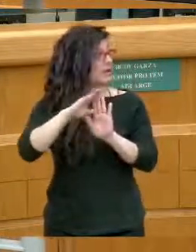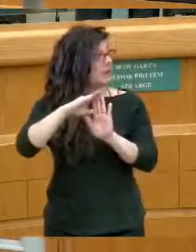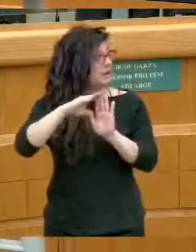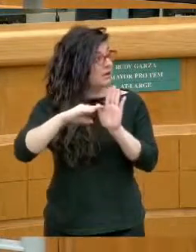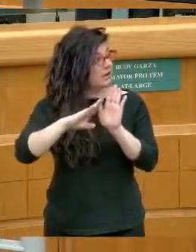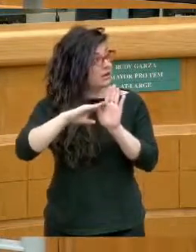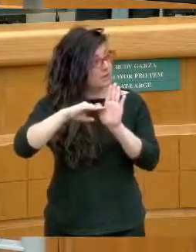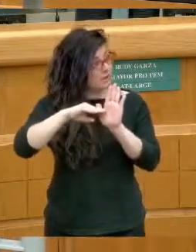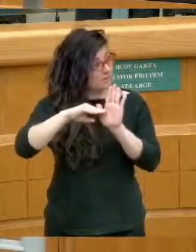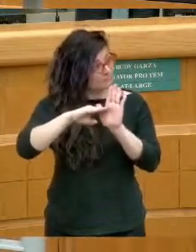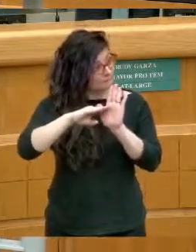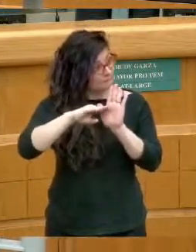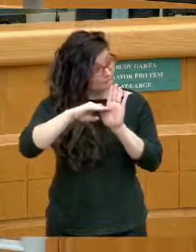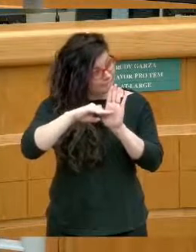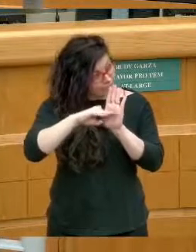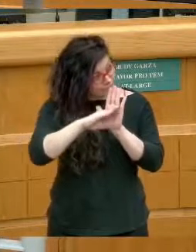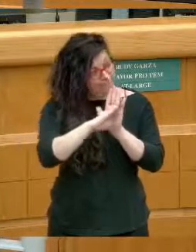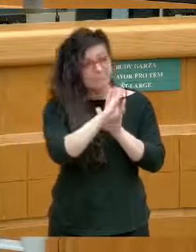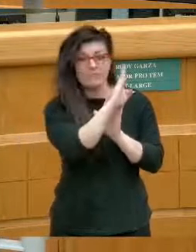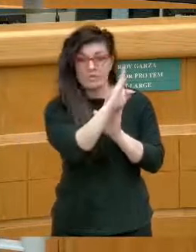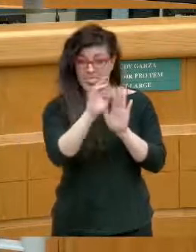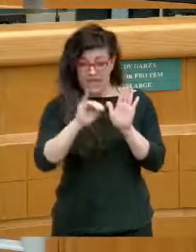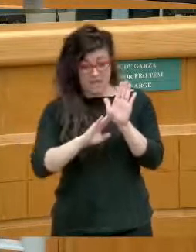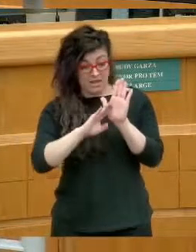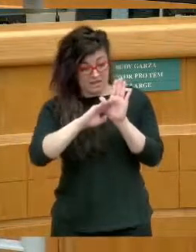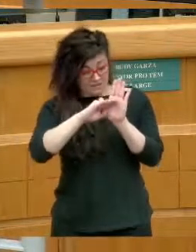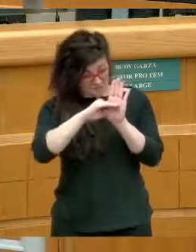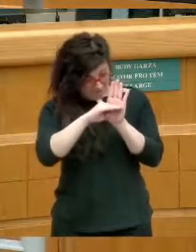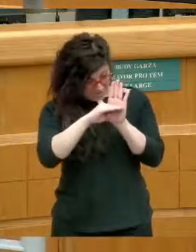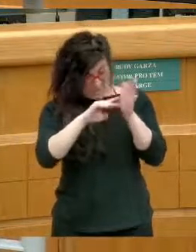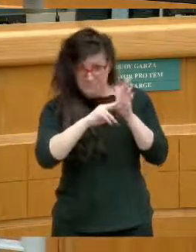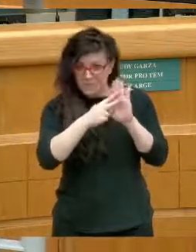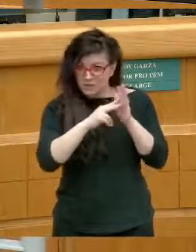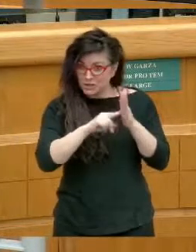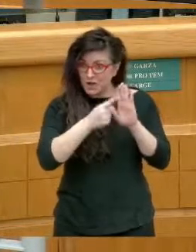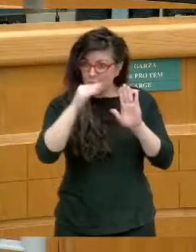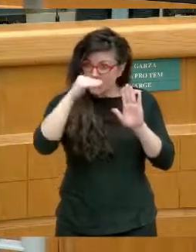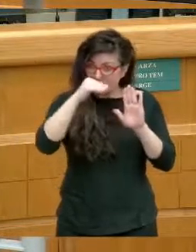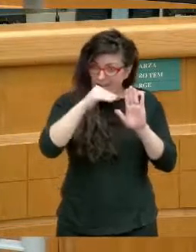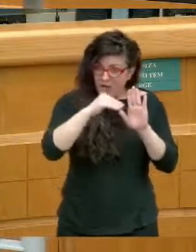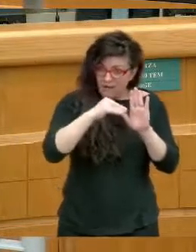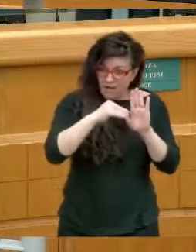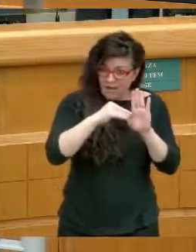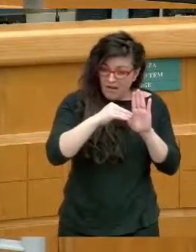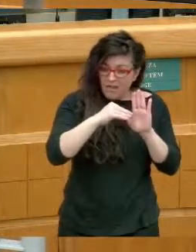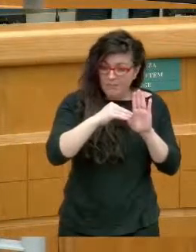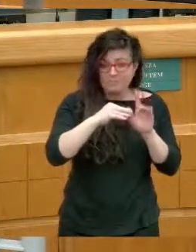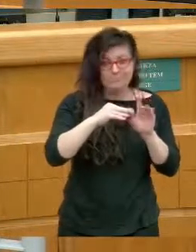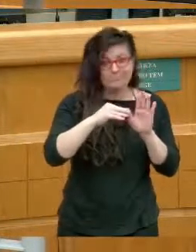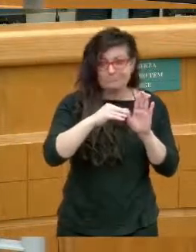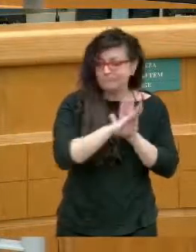so we were leveling off at one point. And that leveling off